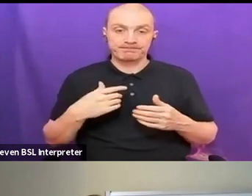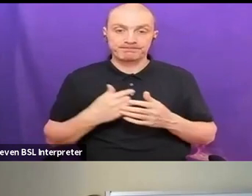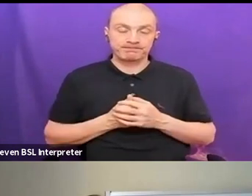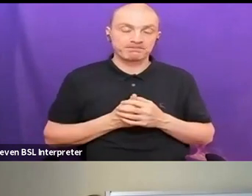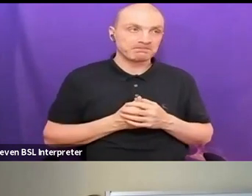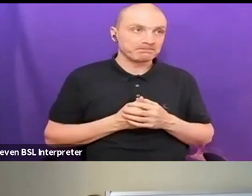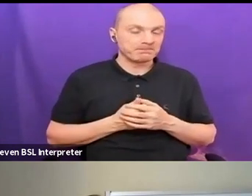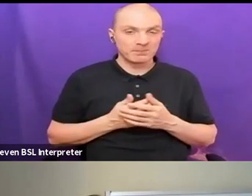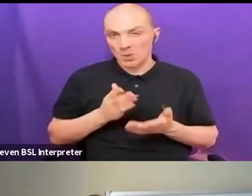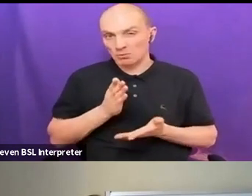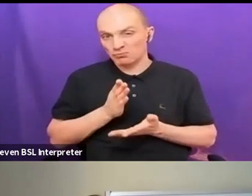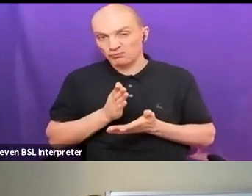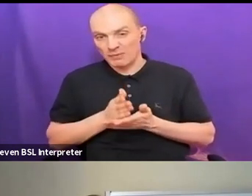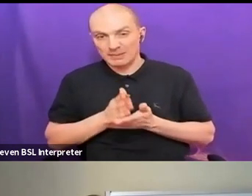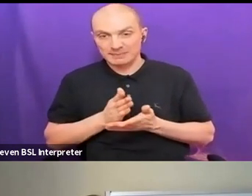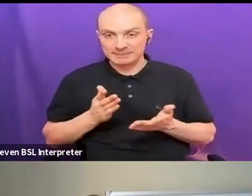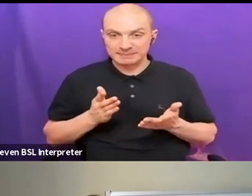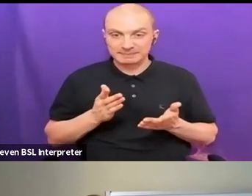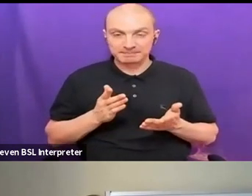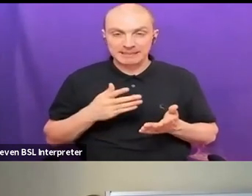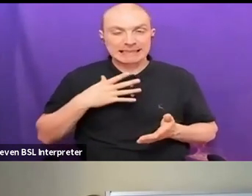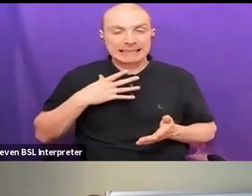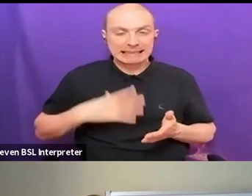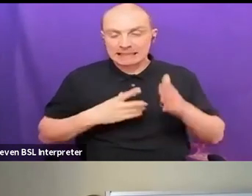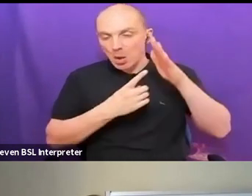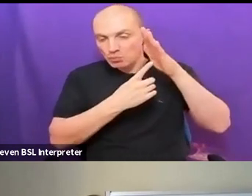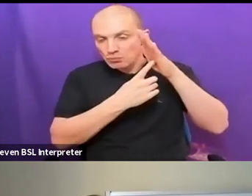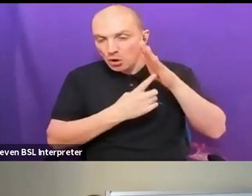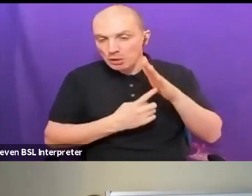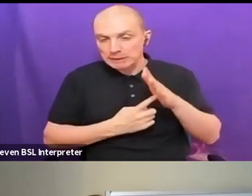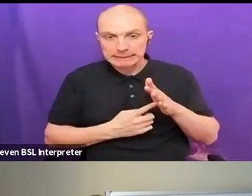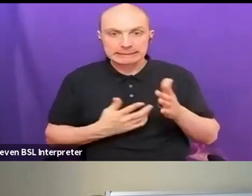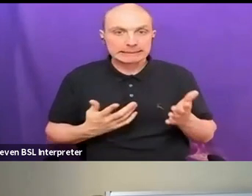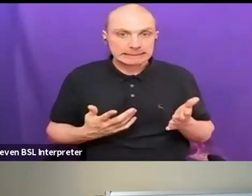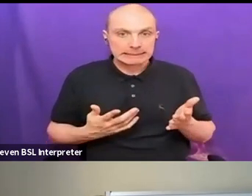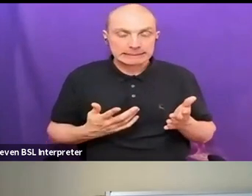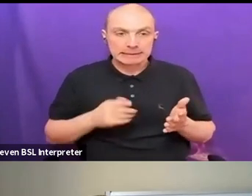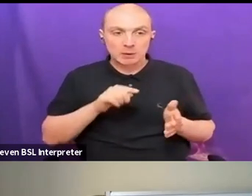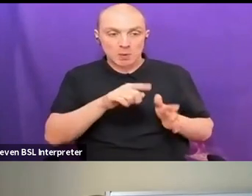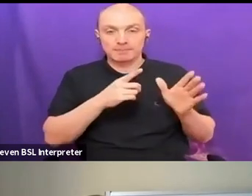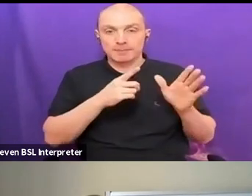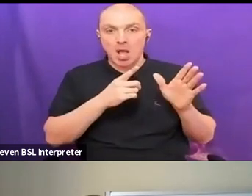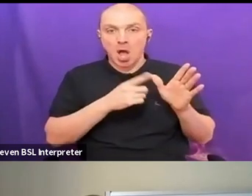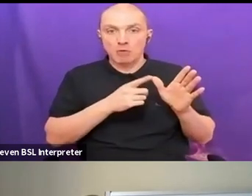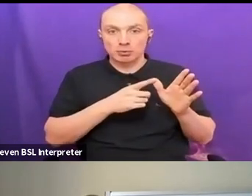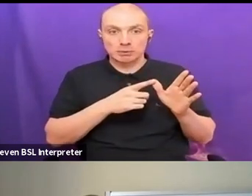I guess the pressures and the needs of each project. So for instance, the part of the Ardrossan project,